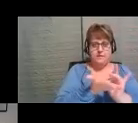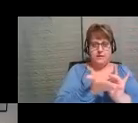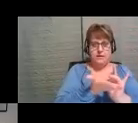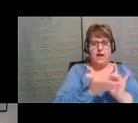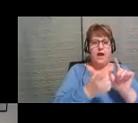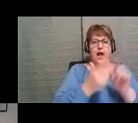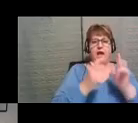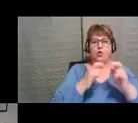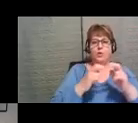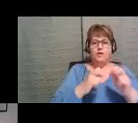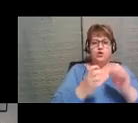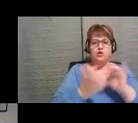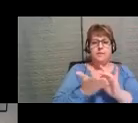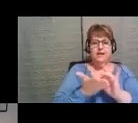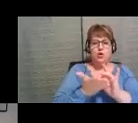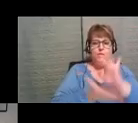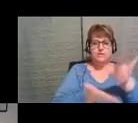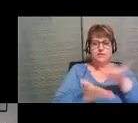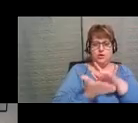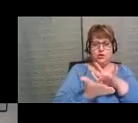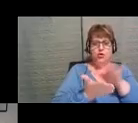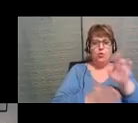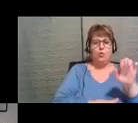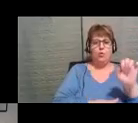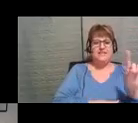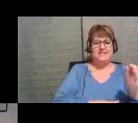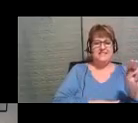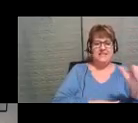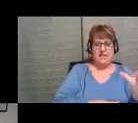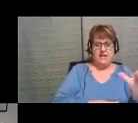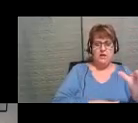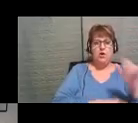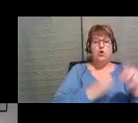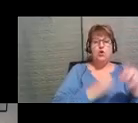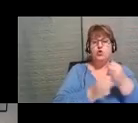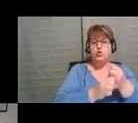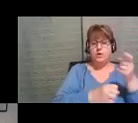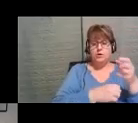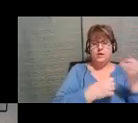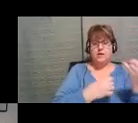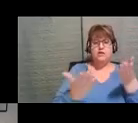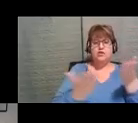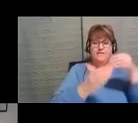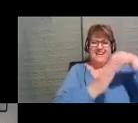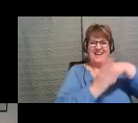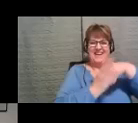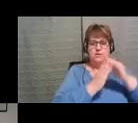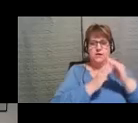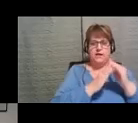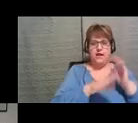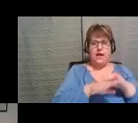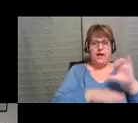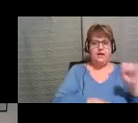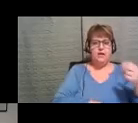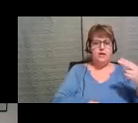Research Medical Center Family Medicine Residency. Over 2 years, Dr. Comninellis served inner city citizens at Shanghai